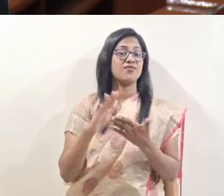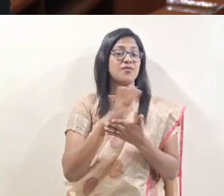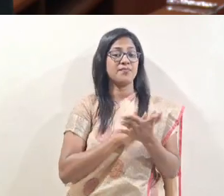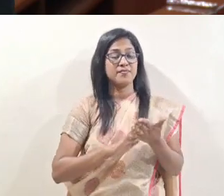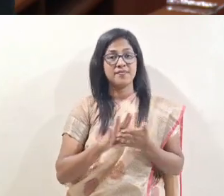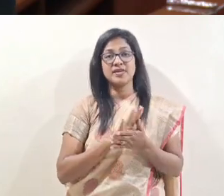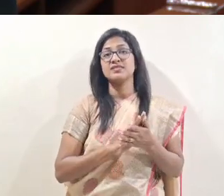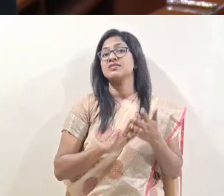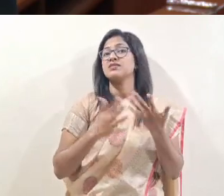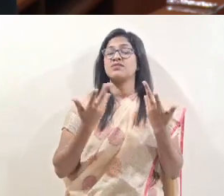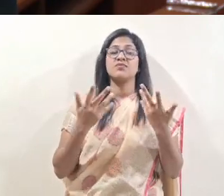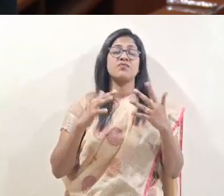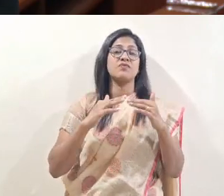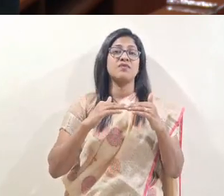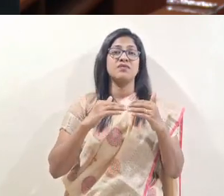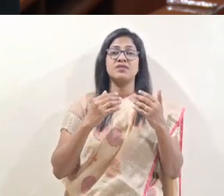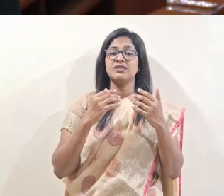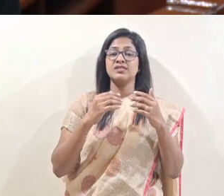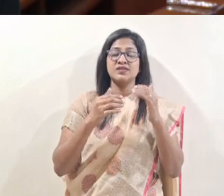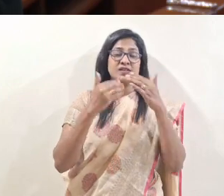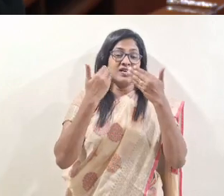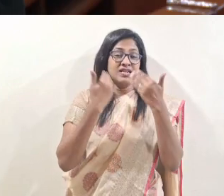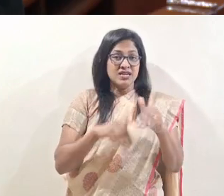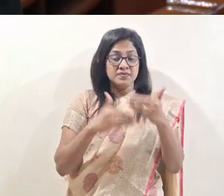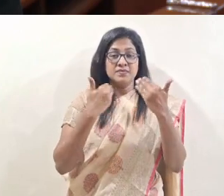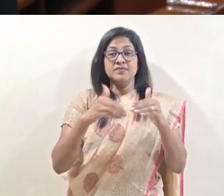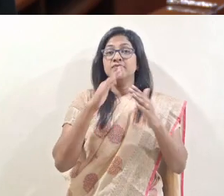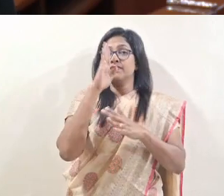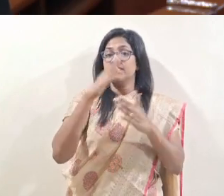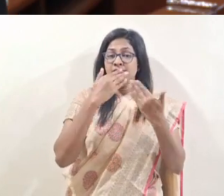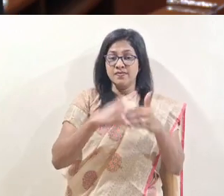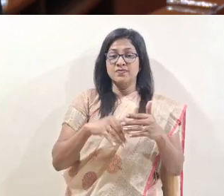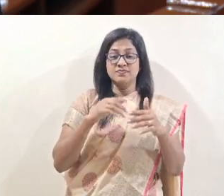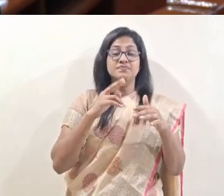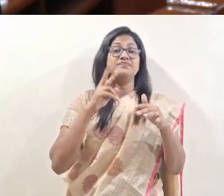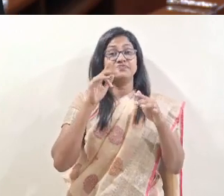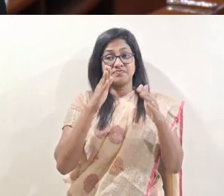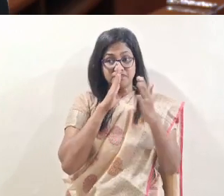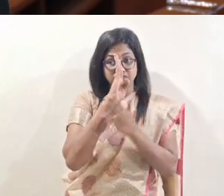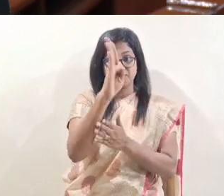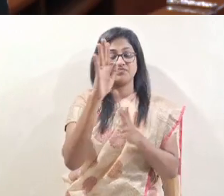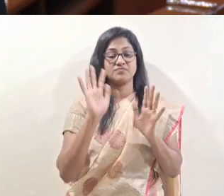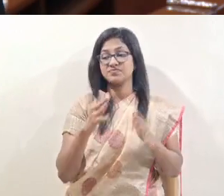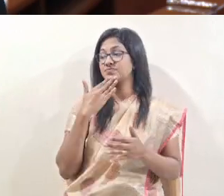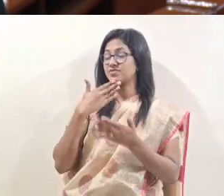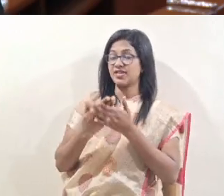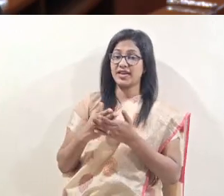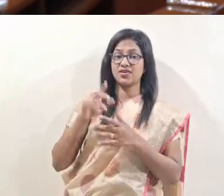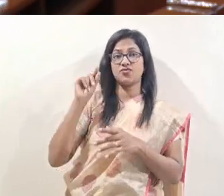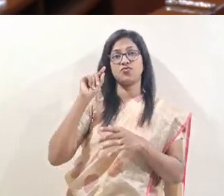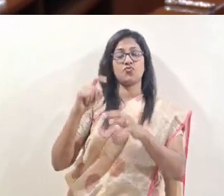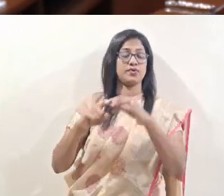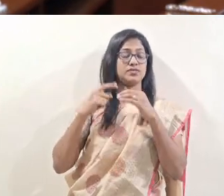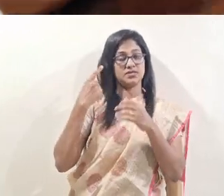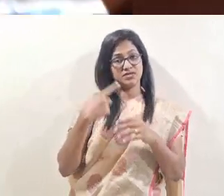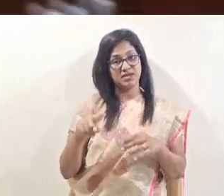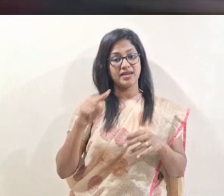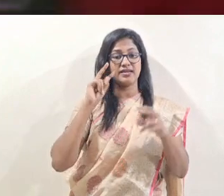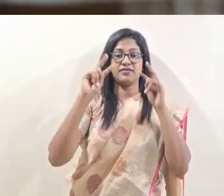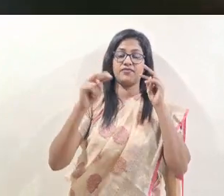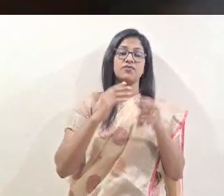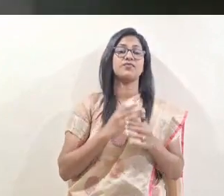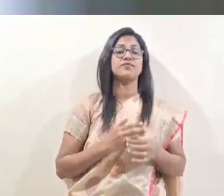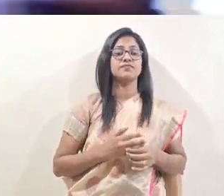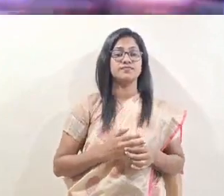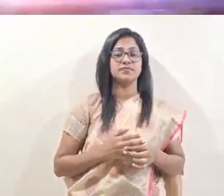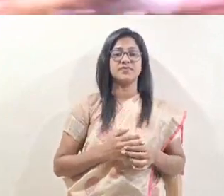current capacity or the capacity of the trains? Are we really looking towards that aspect? Thank you, sir. We got your question and your insights. Can